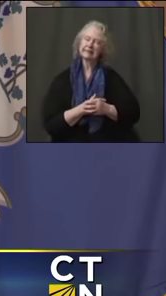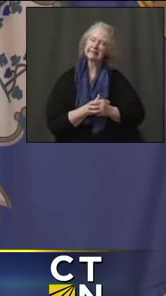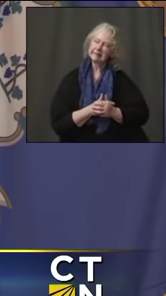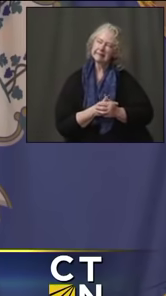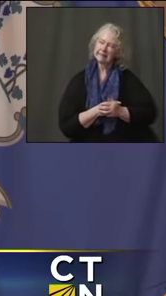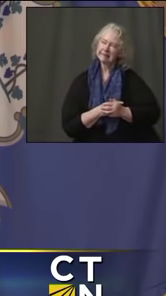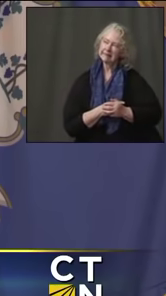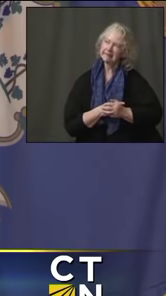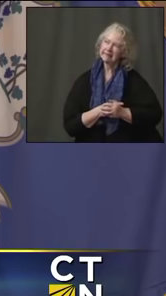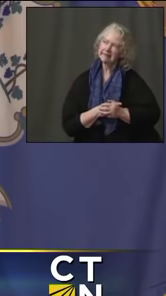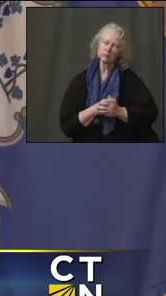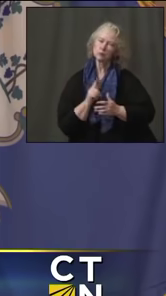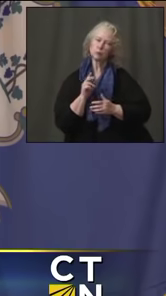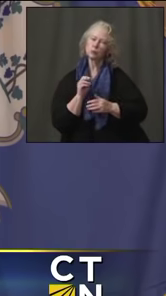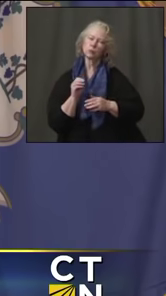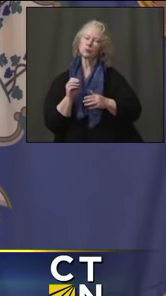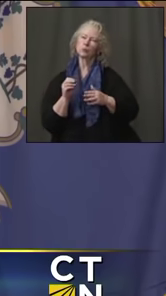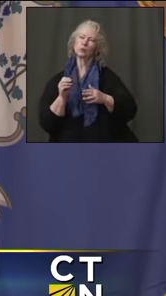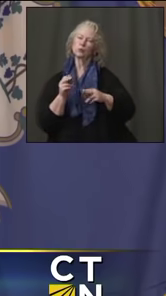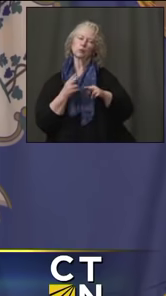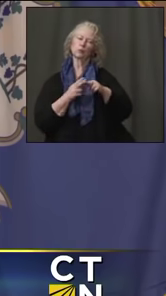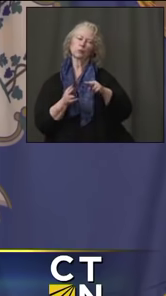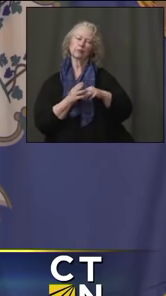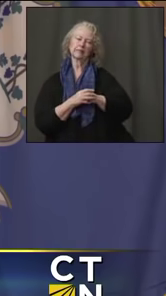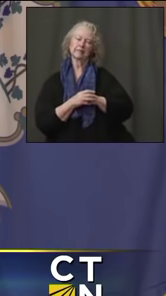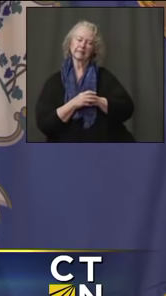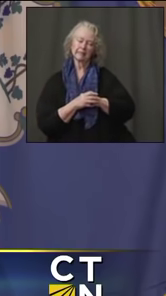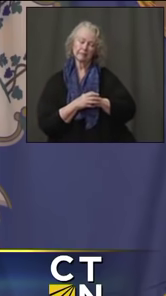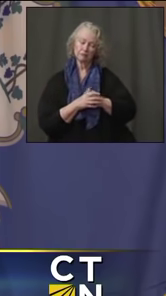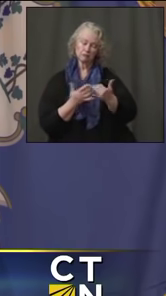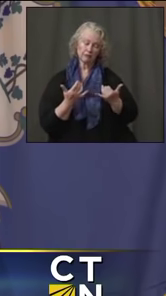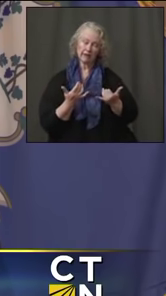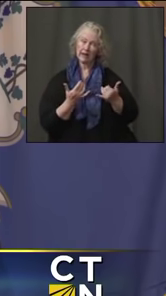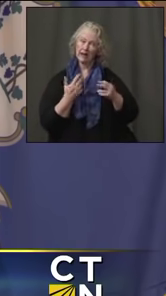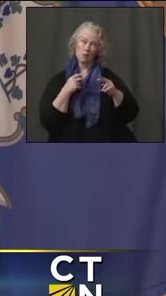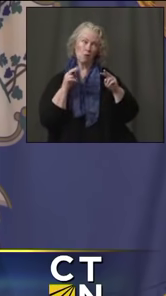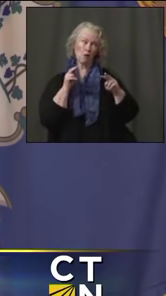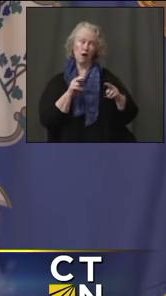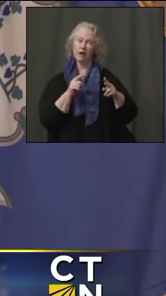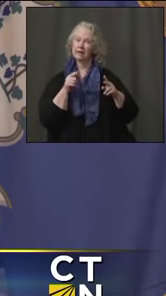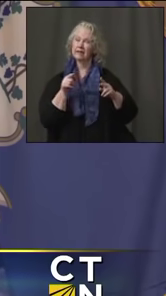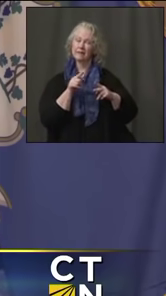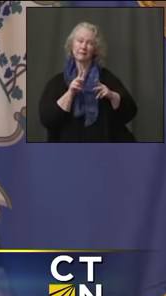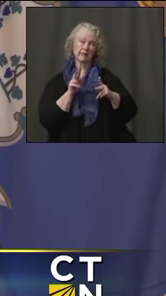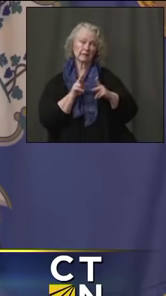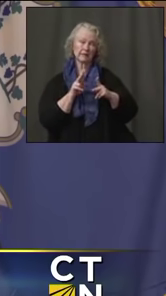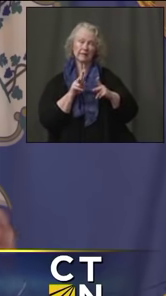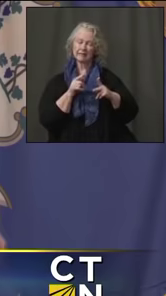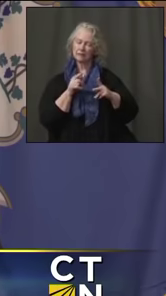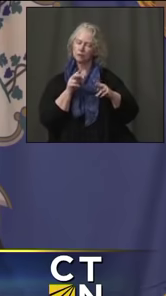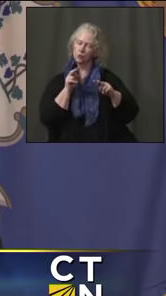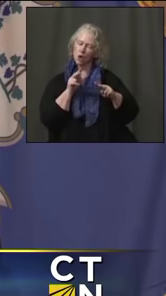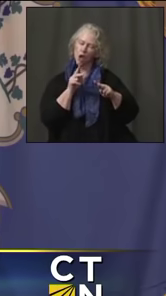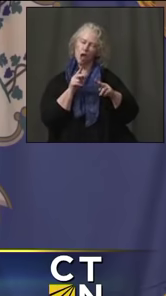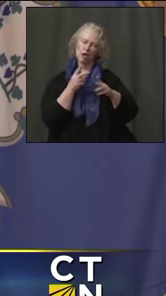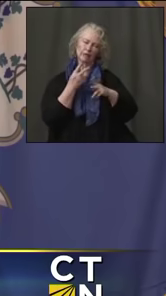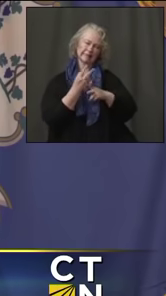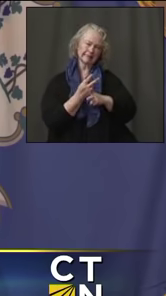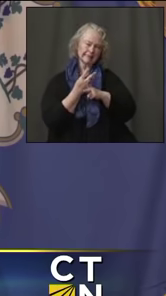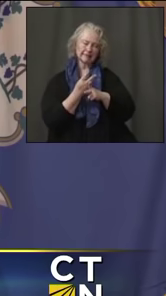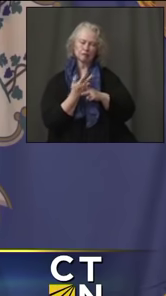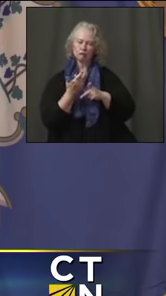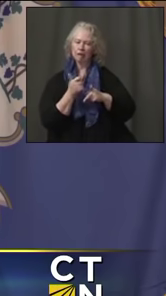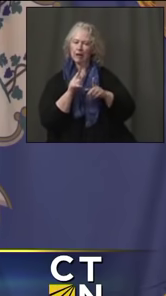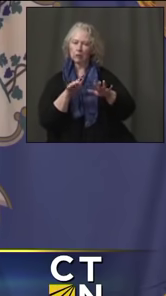I think it's too early. I mean, right now we're watching the folks in the correctional facilities really carefully, doing everything they can to tamp